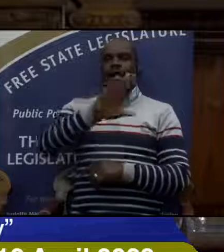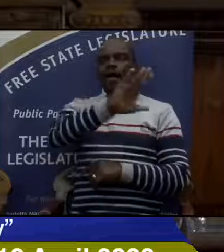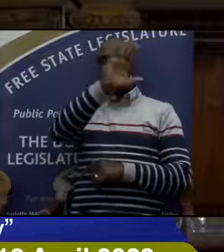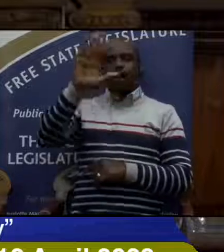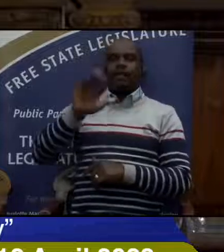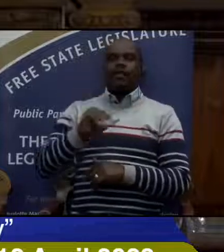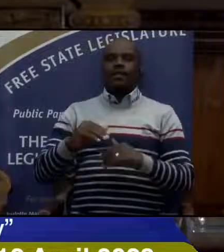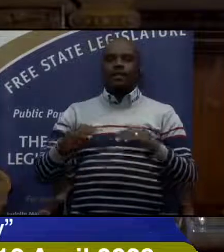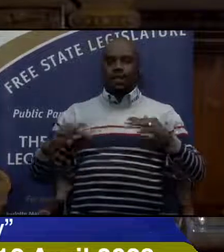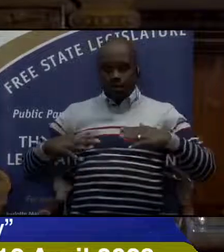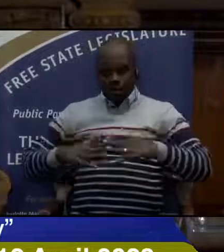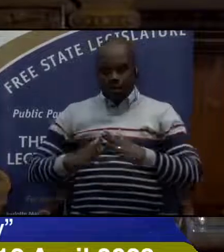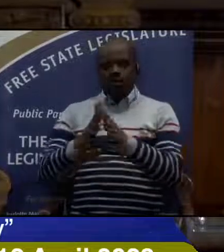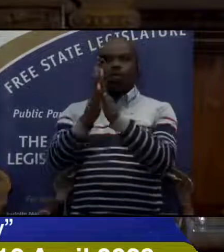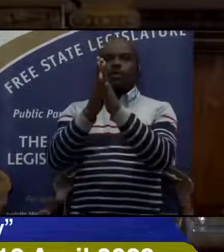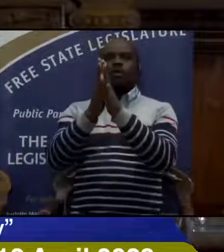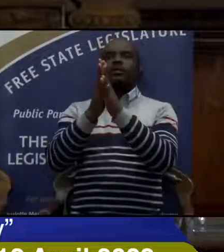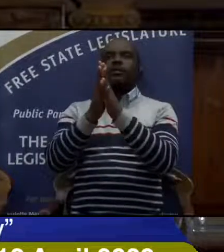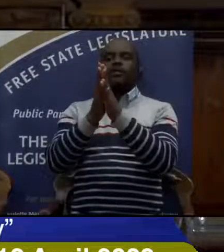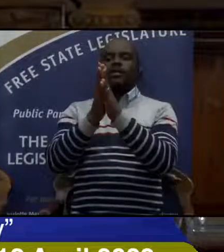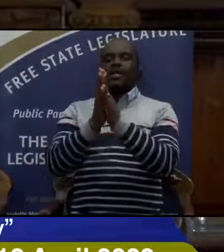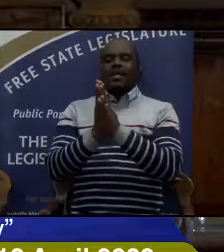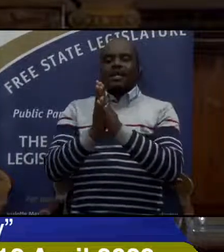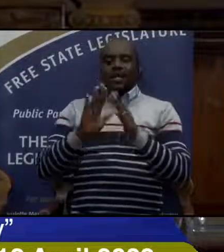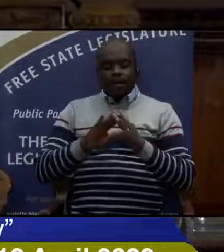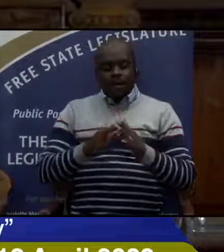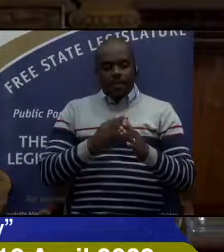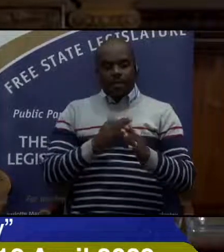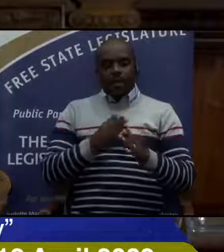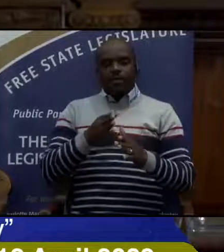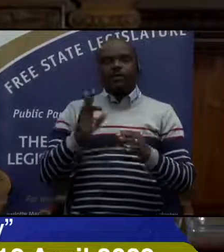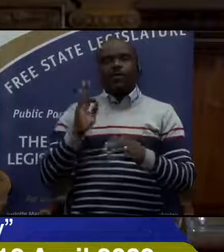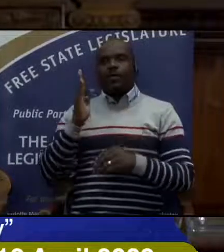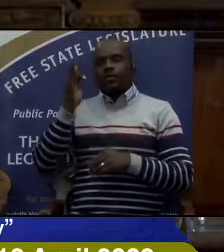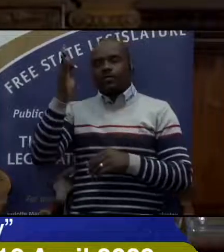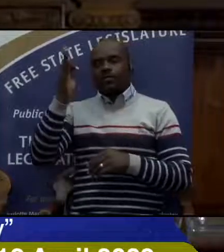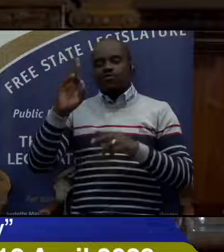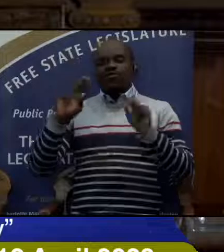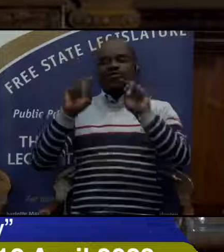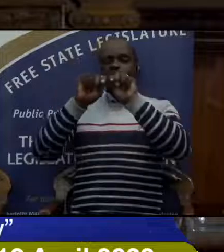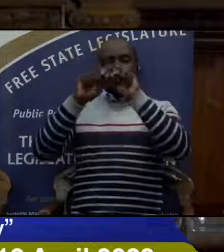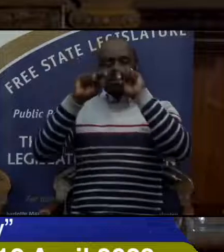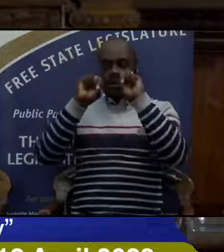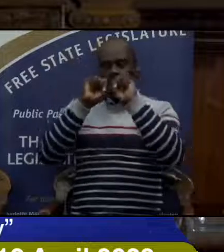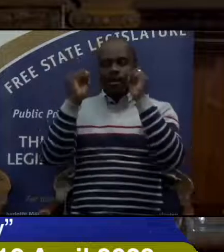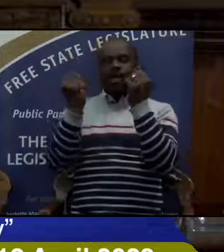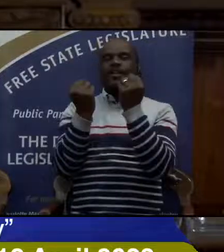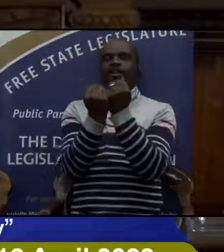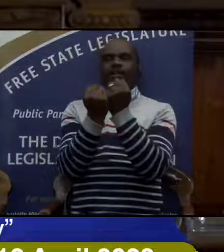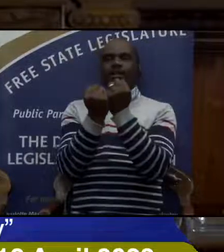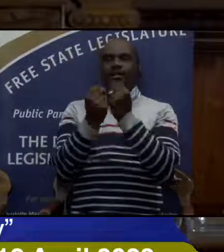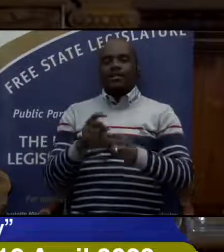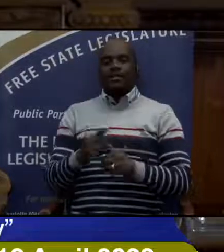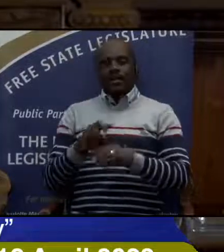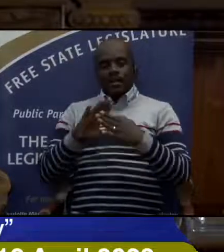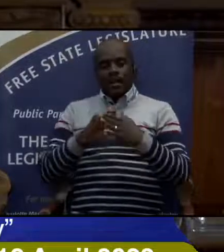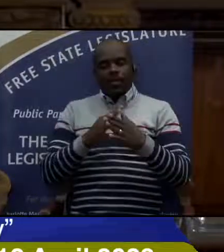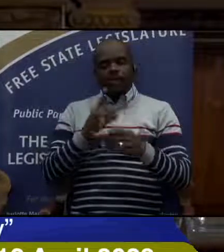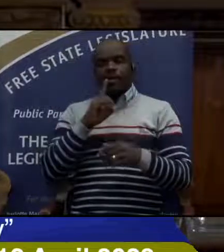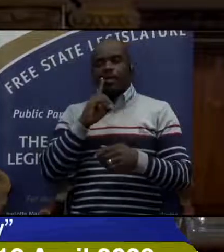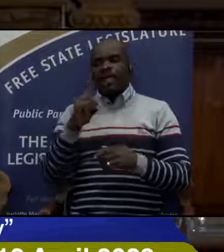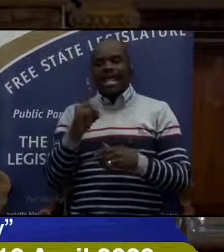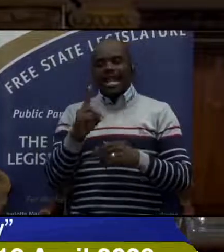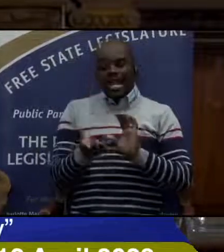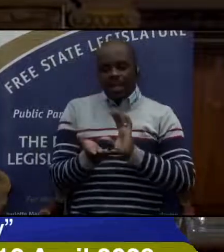family of the nation. Therefore, we are tabling this budget vote. We expect those sitting on